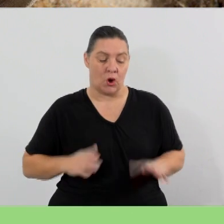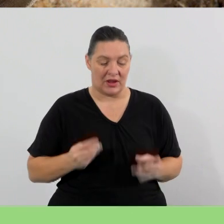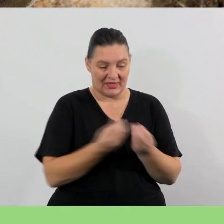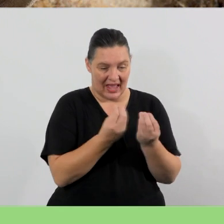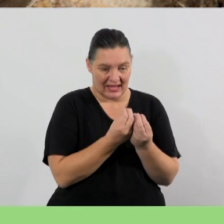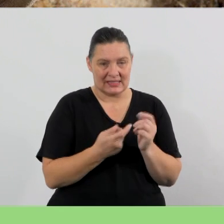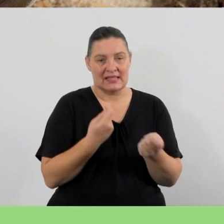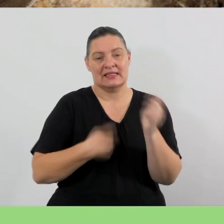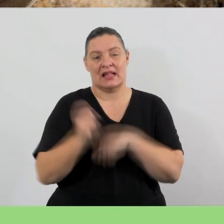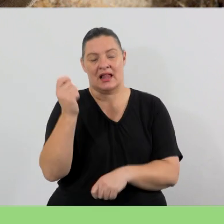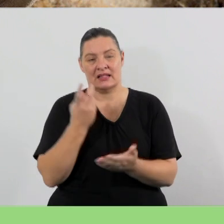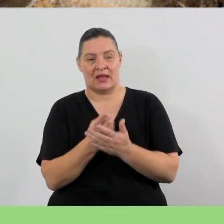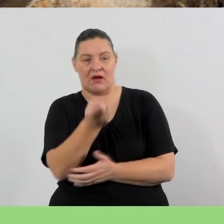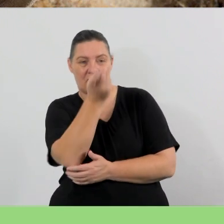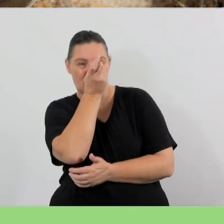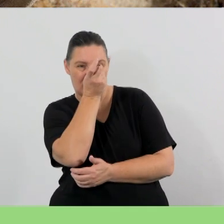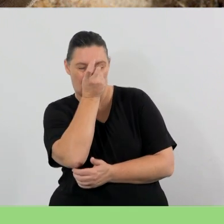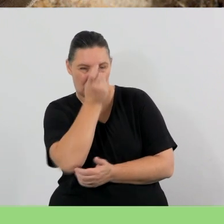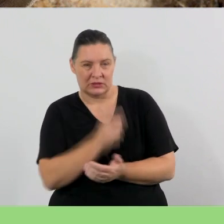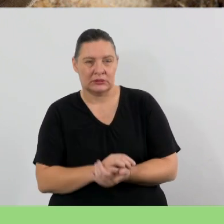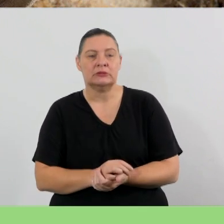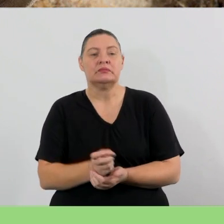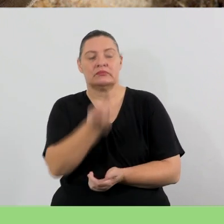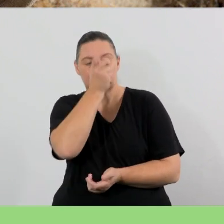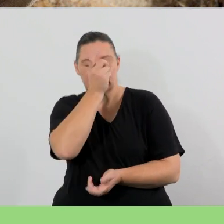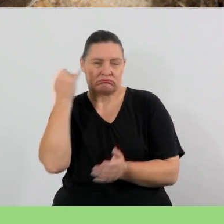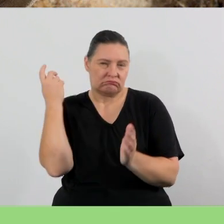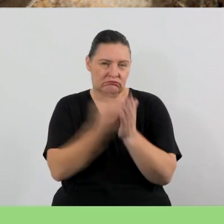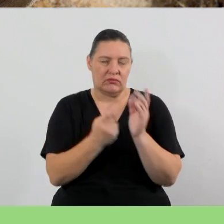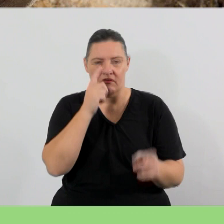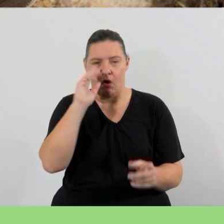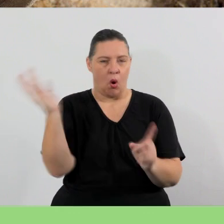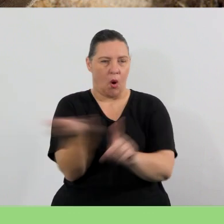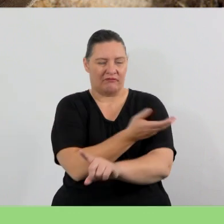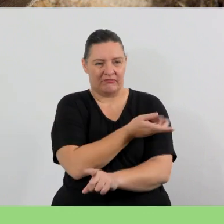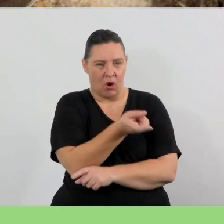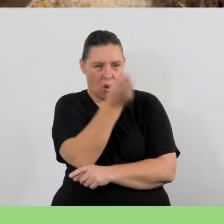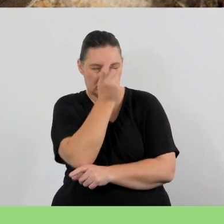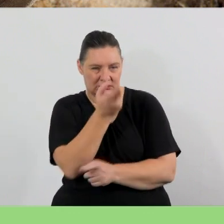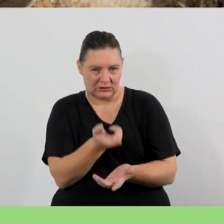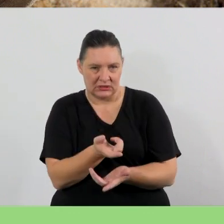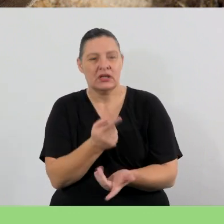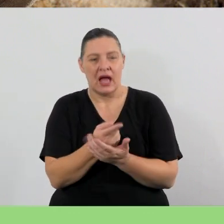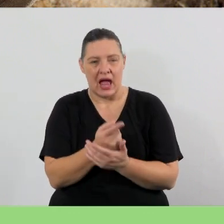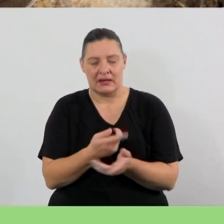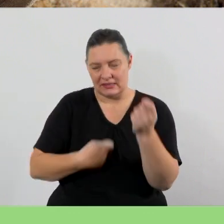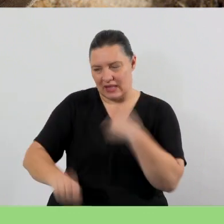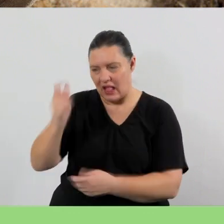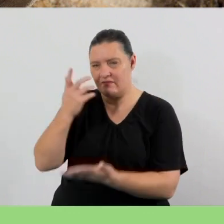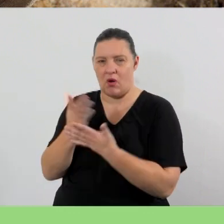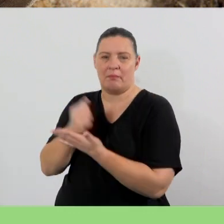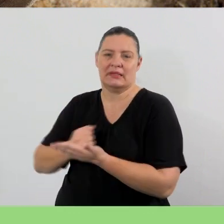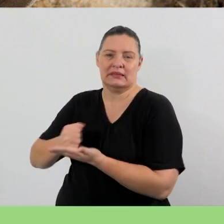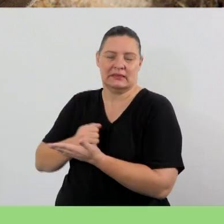body parts. For example, we have rhinos. Rhinos are killed for their horns and are illegally sold for